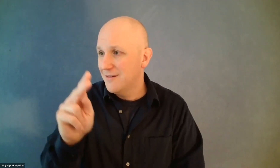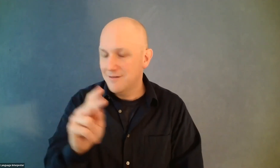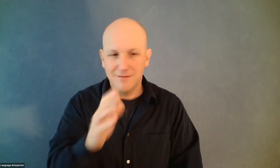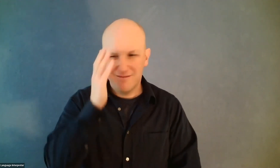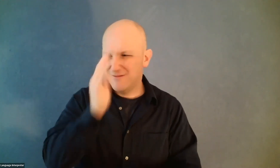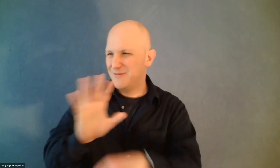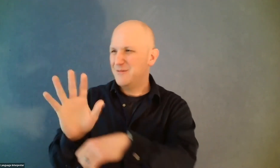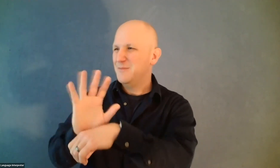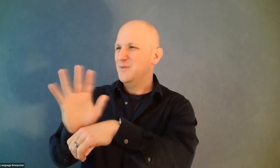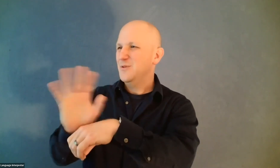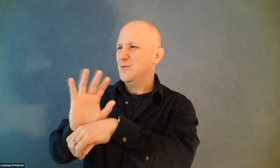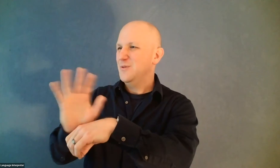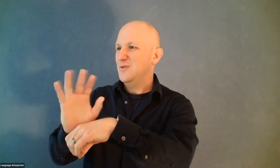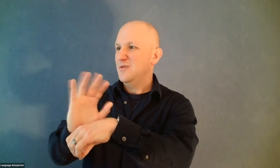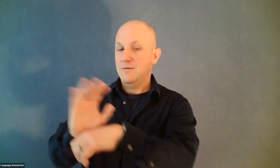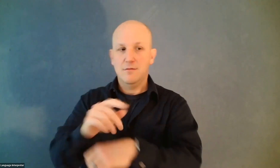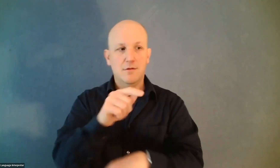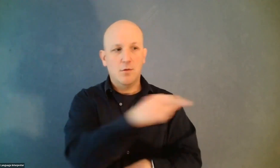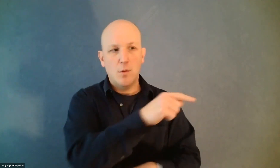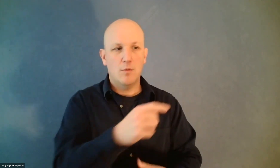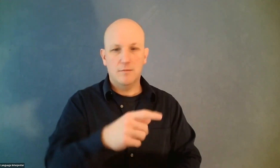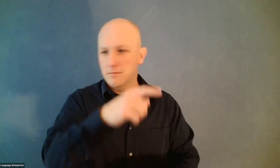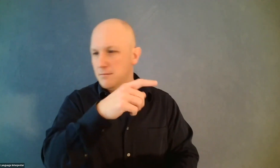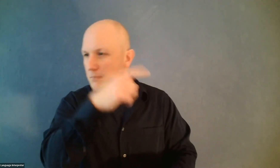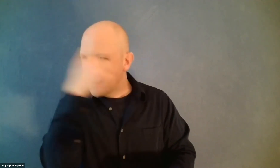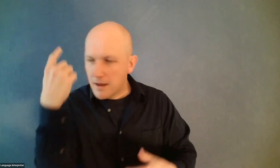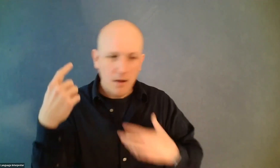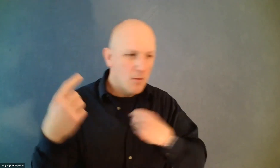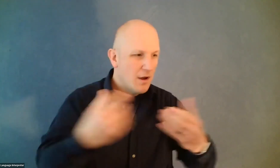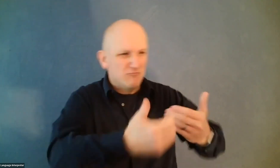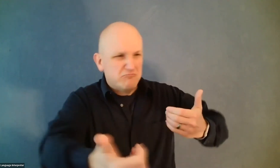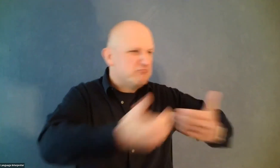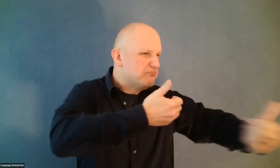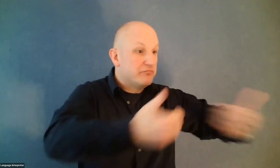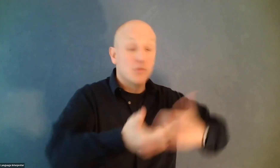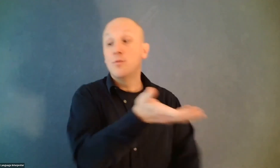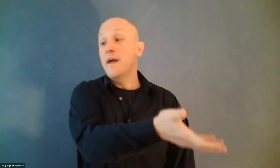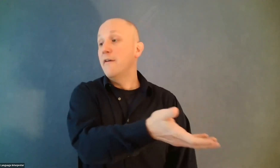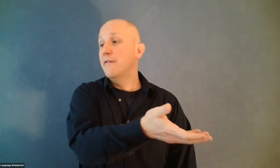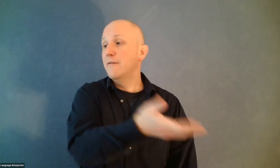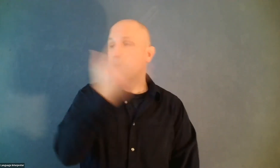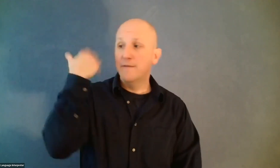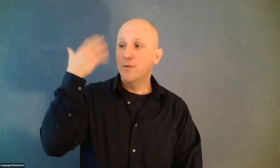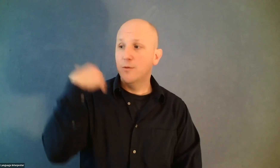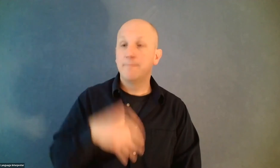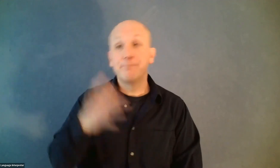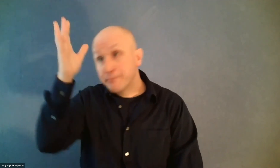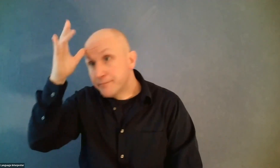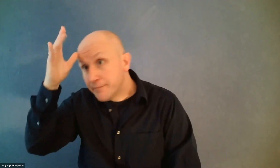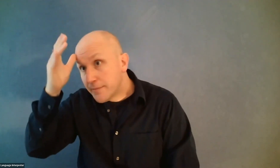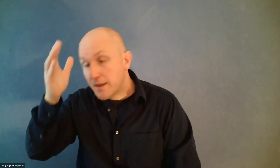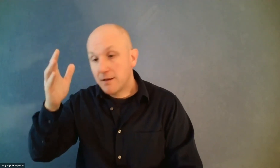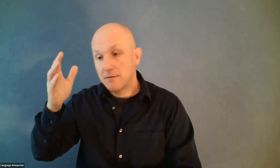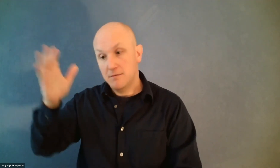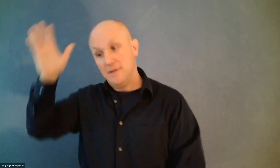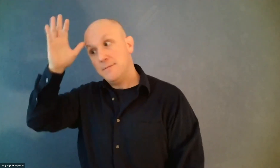the segregation, she was there at that time. My dad's parents is from Oklahoma, and they had to leave